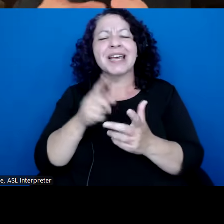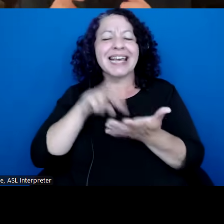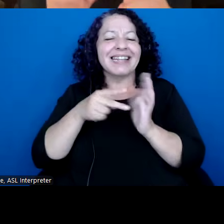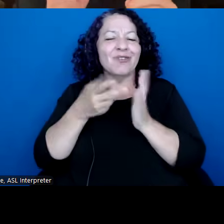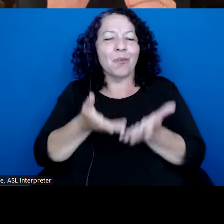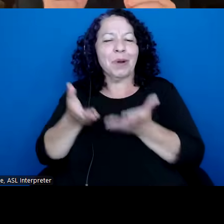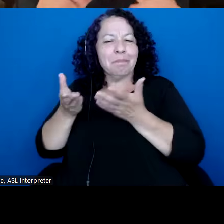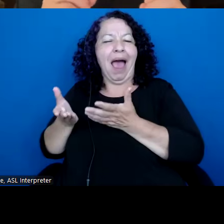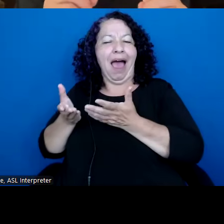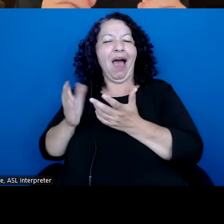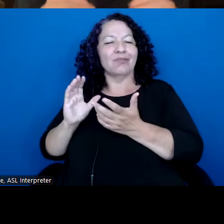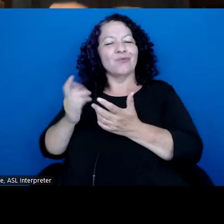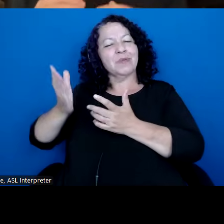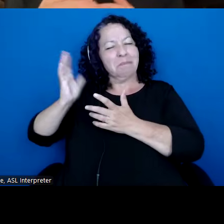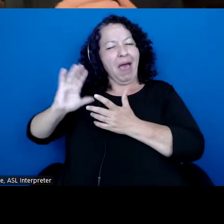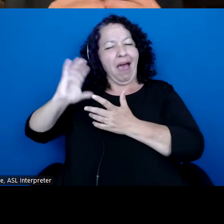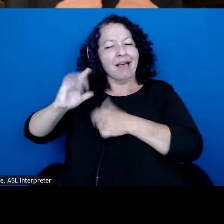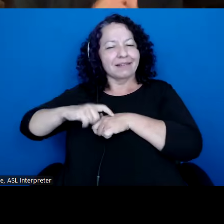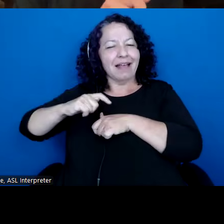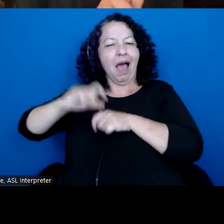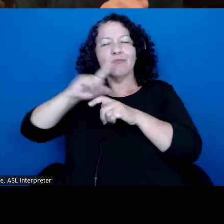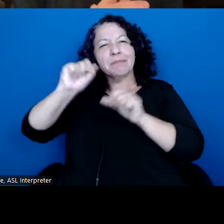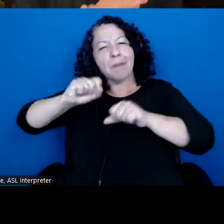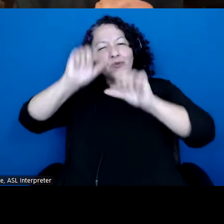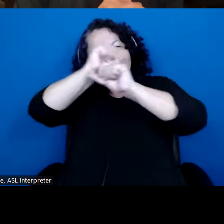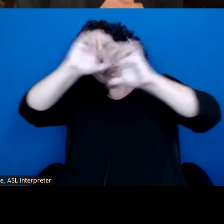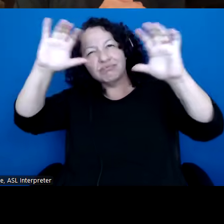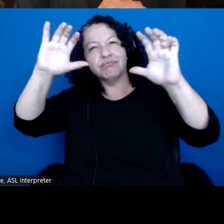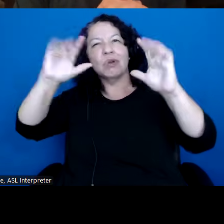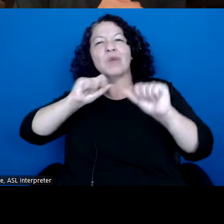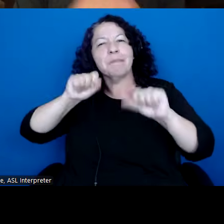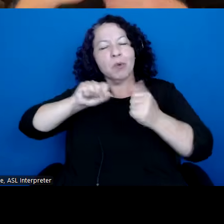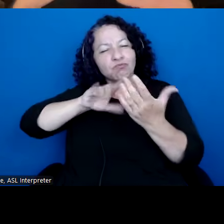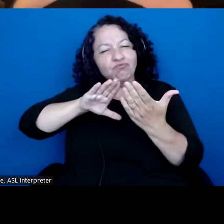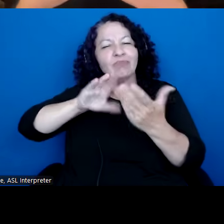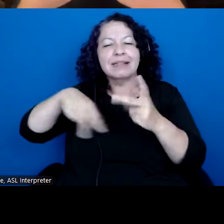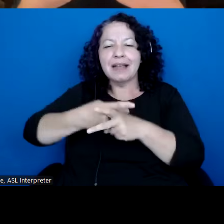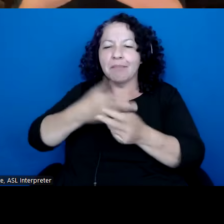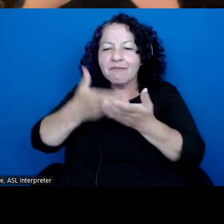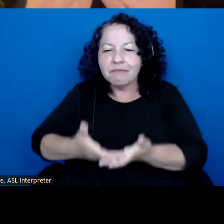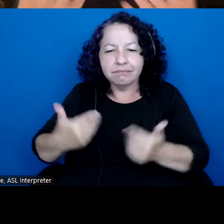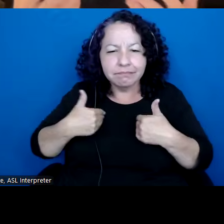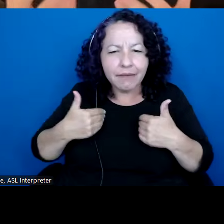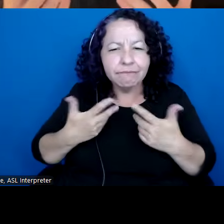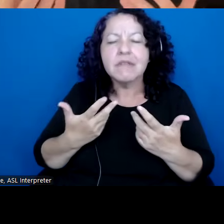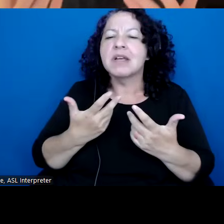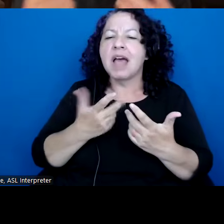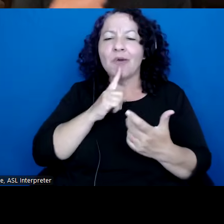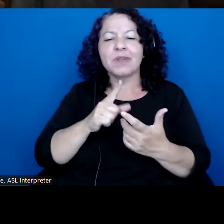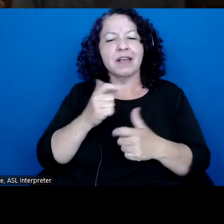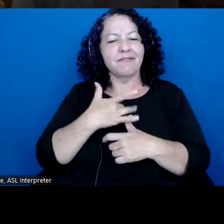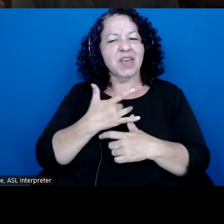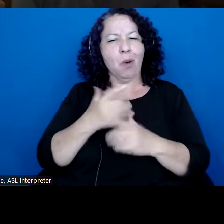to really dig down into the kind of evidence we're dealing with, but to also kind of make it feel more